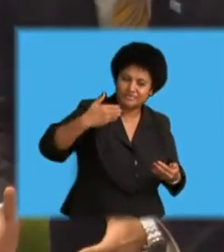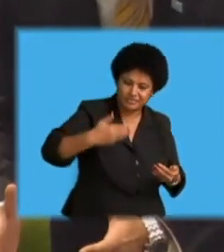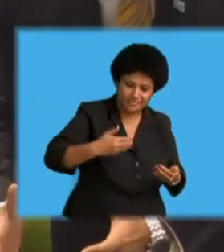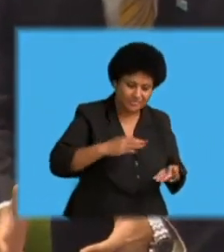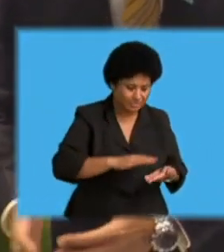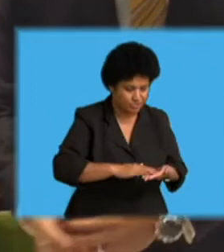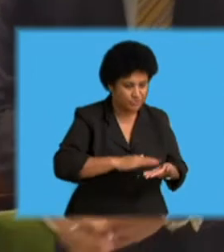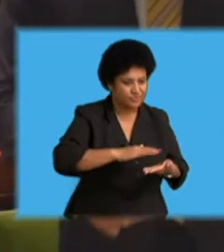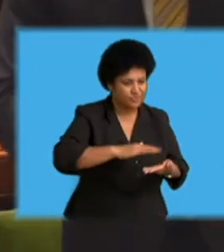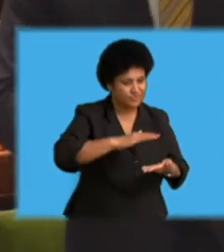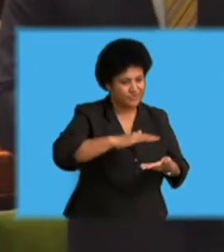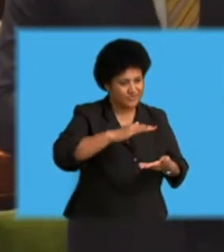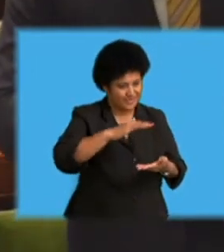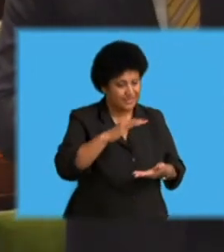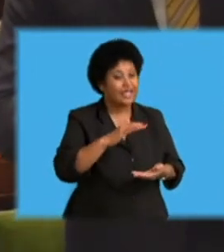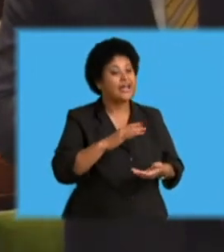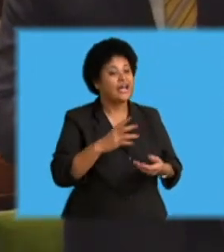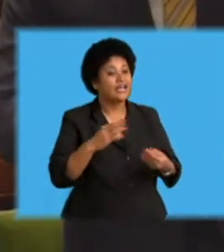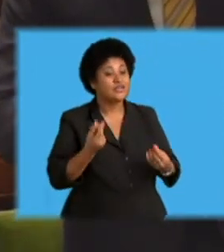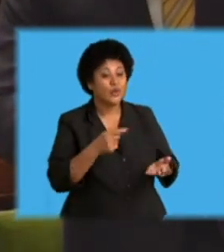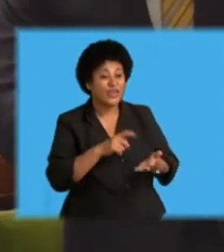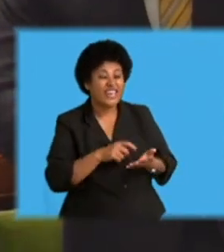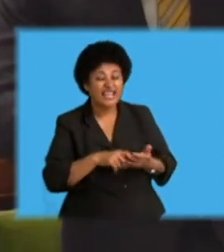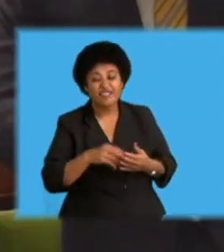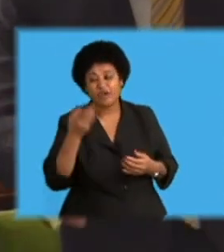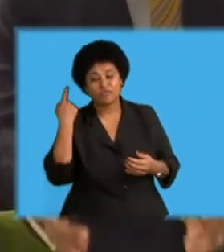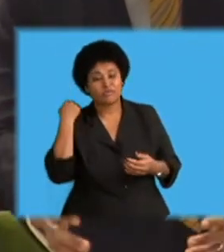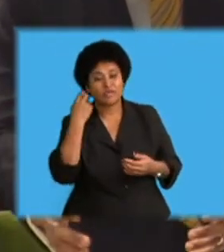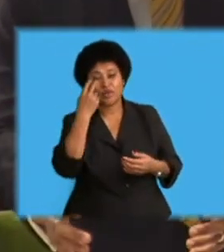government, there are debts that were incurred by the